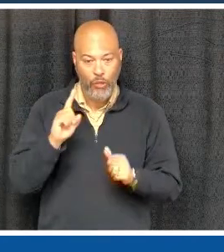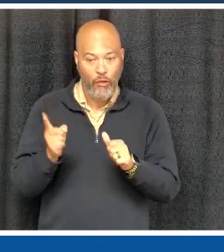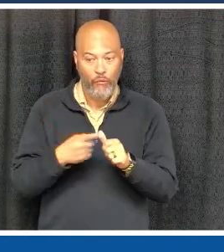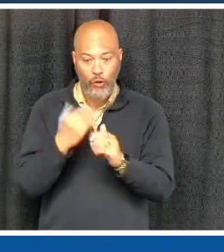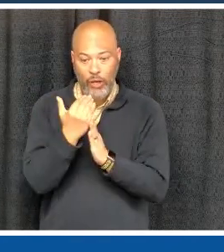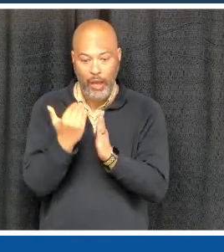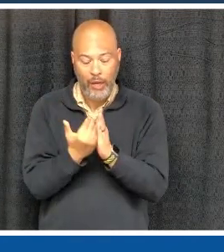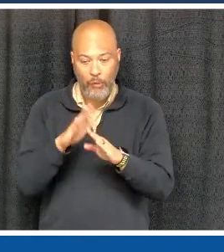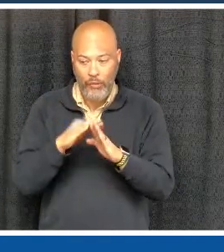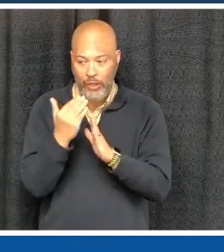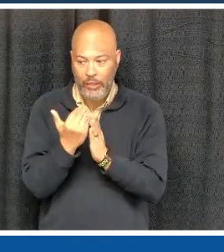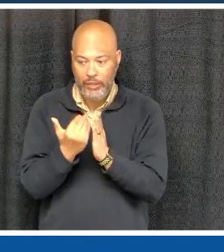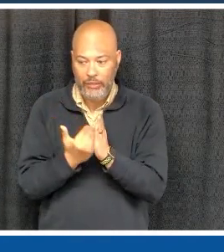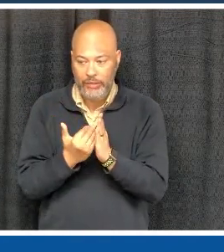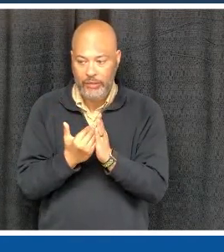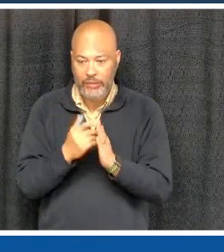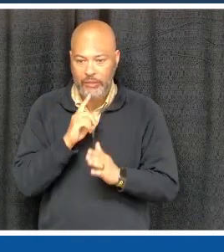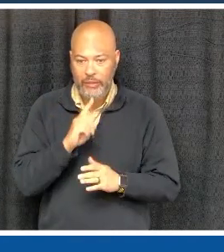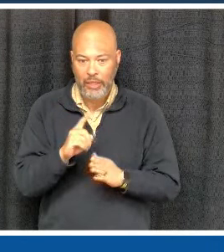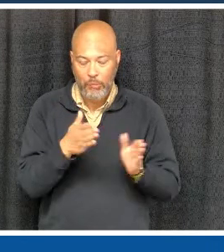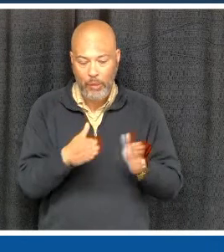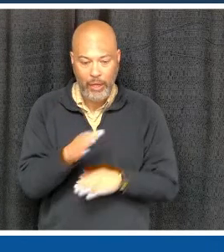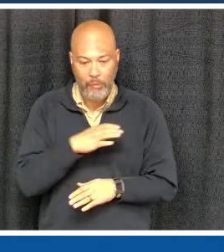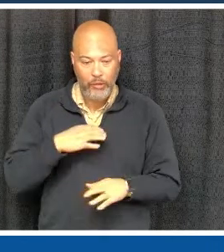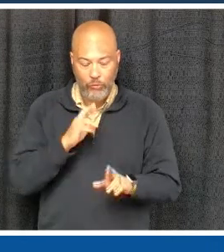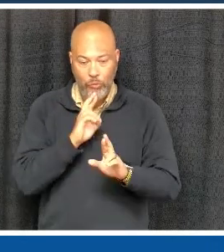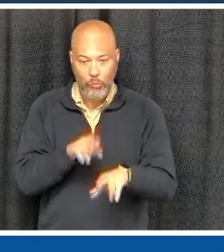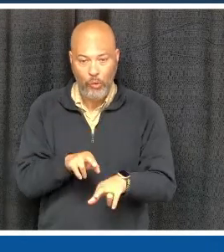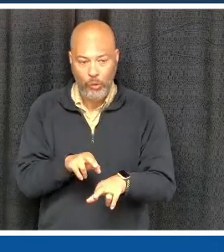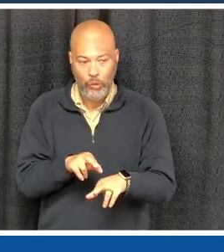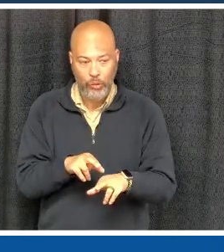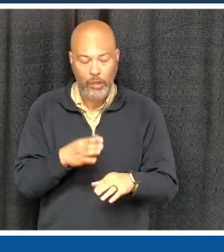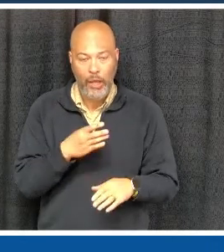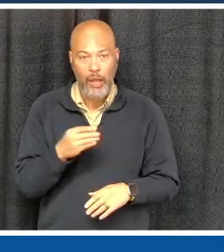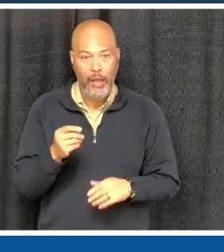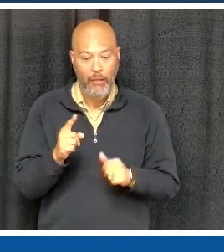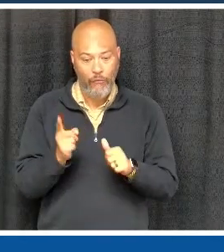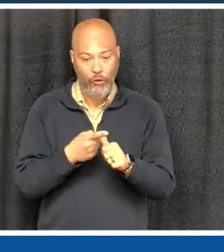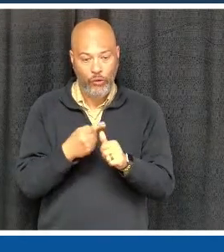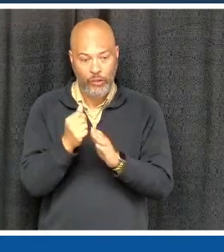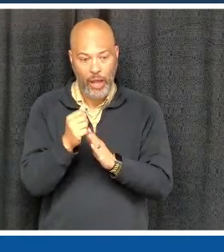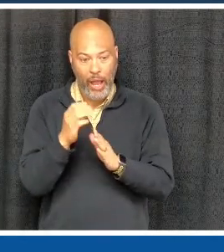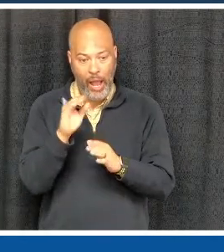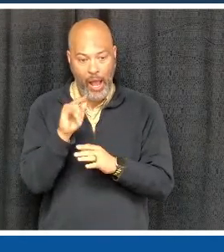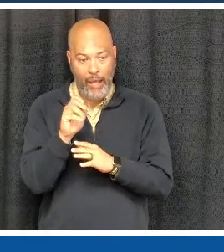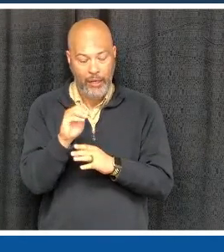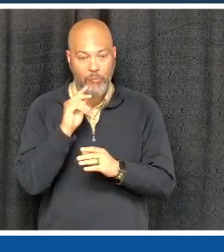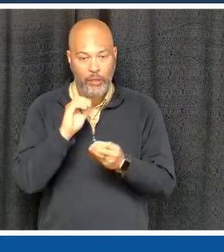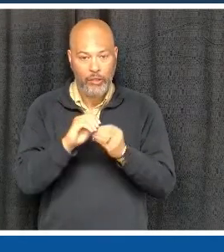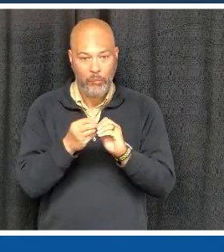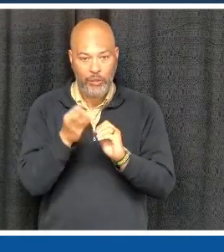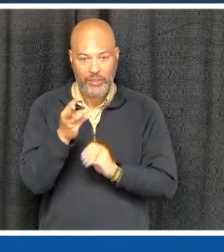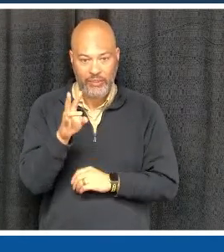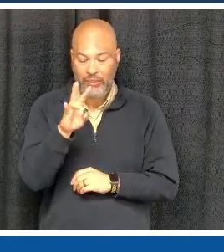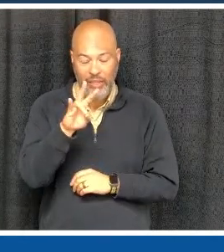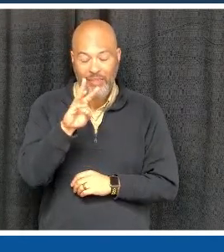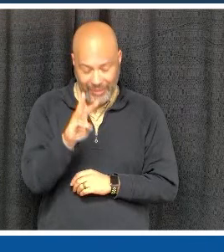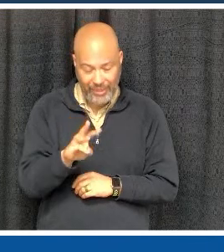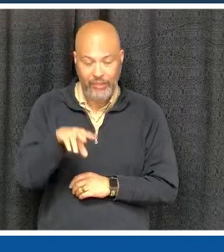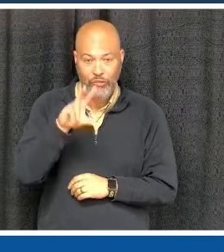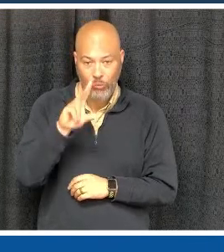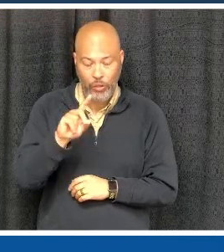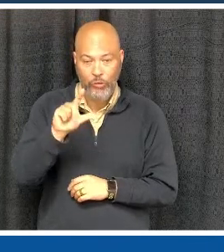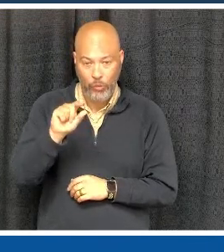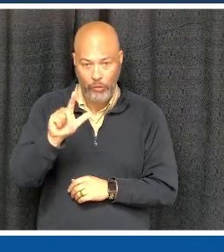executive session agenda is the Planning Commission report. And first item on that report is Ordinance 76,